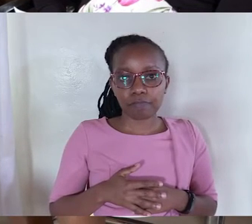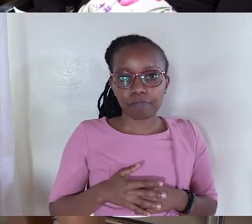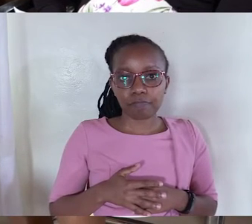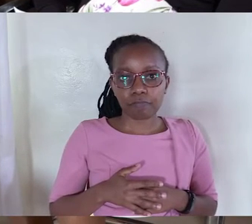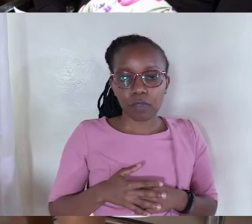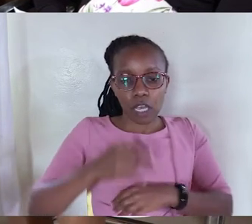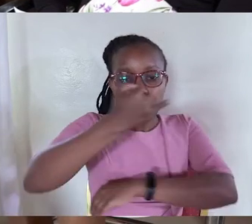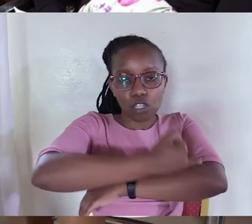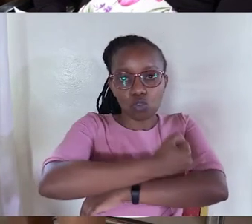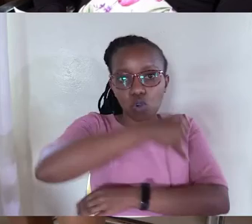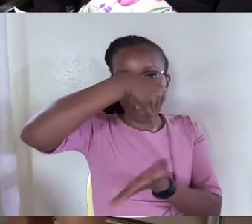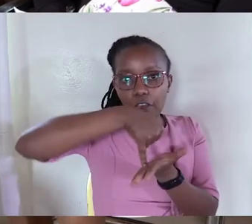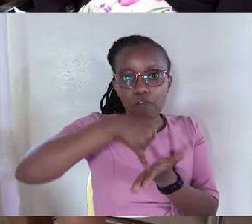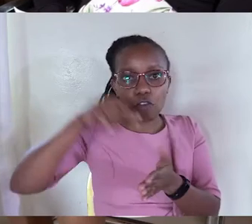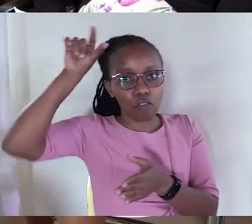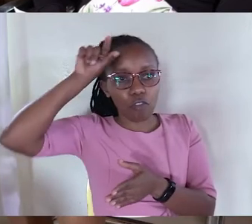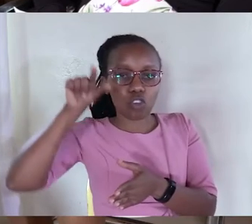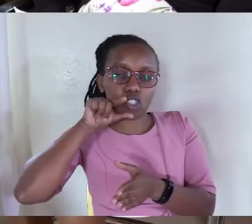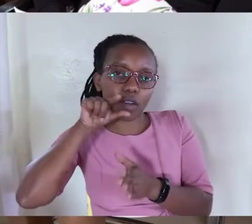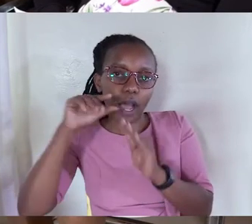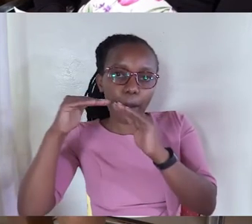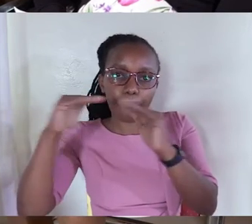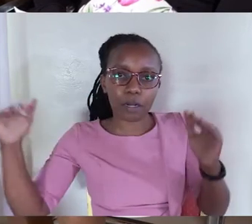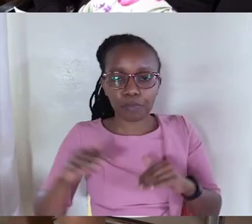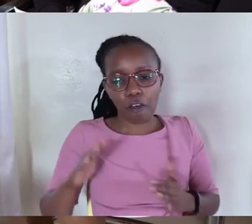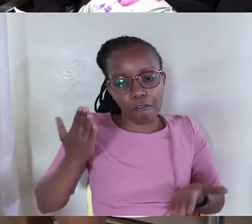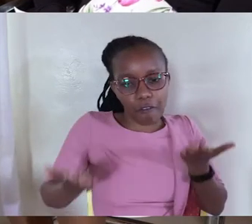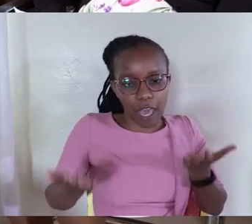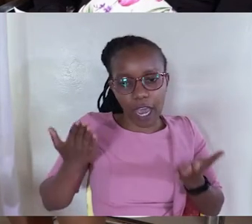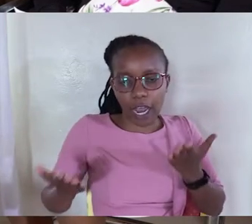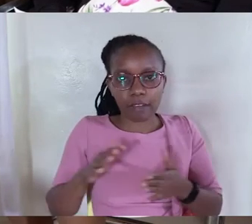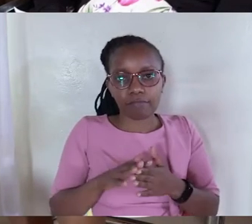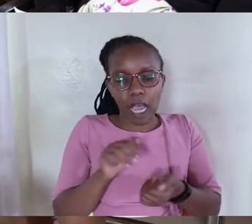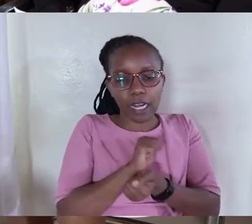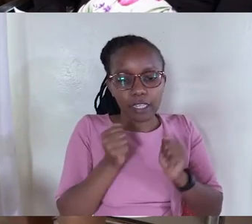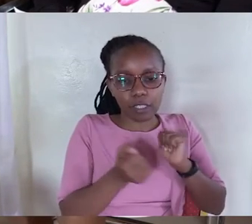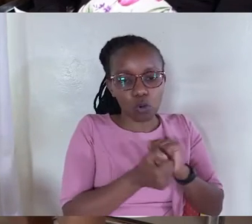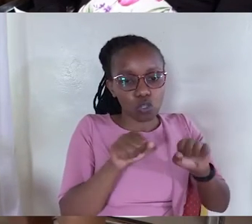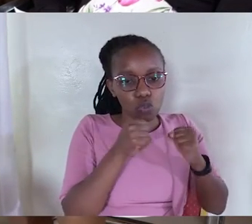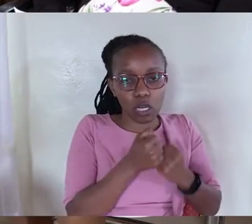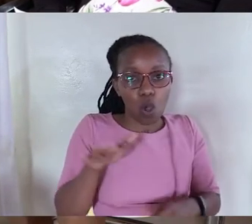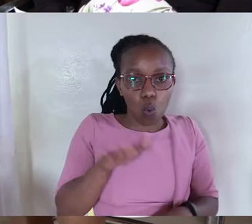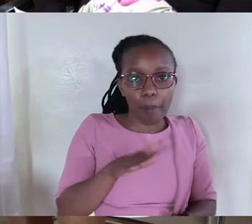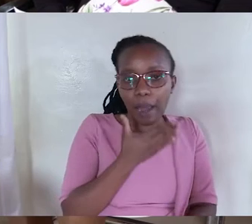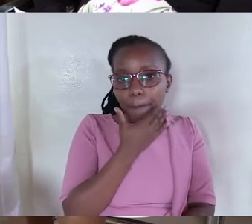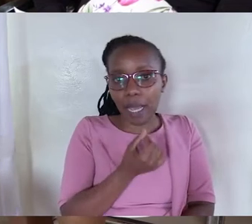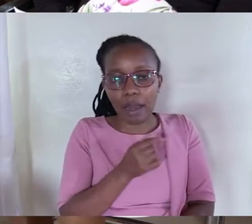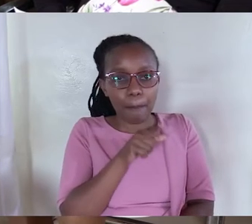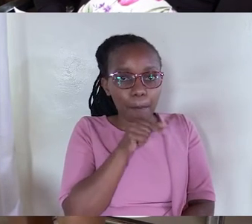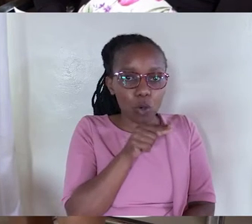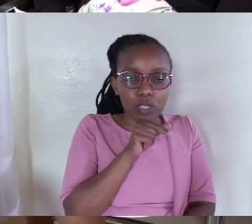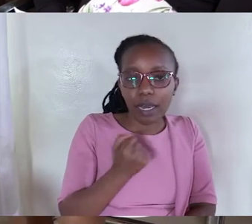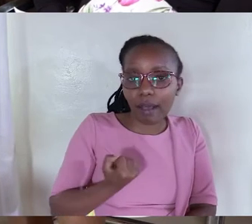institutionalizing gender equality for a fairer and transformed society in which women, men, boys,